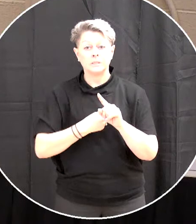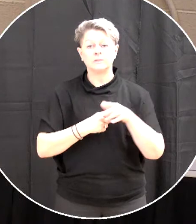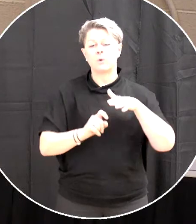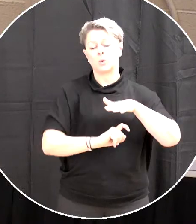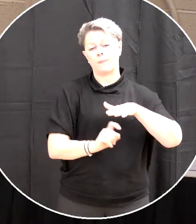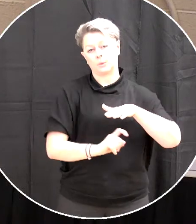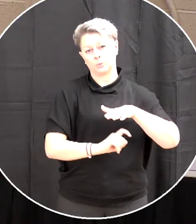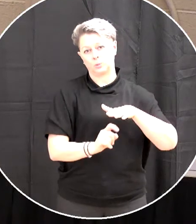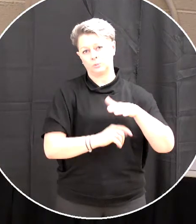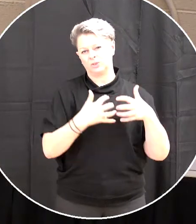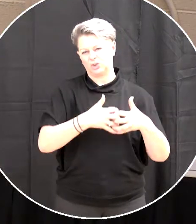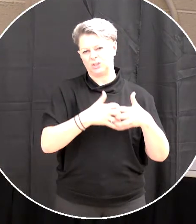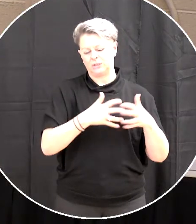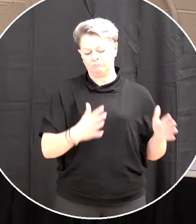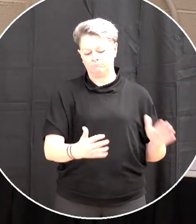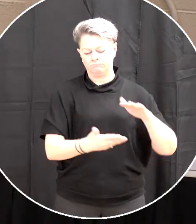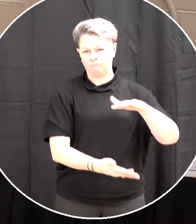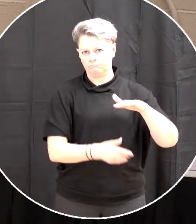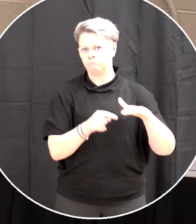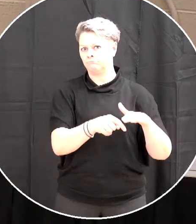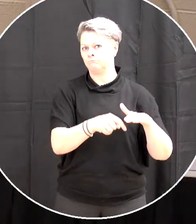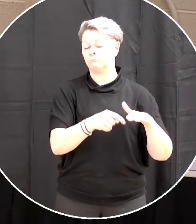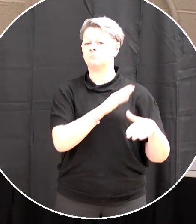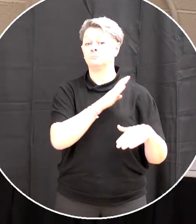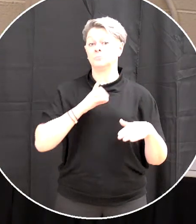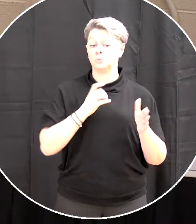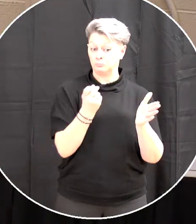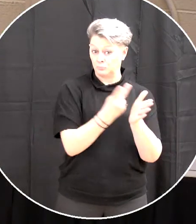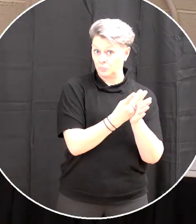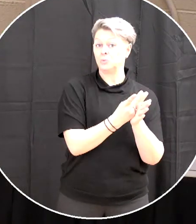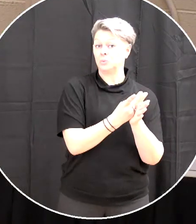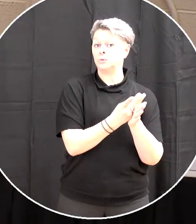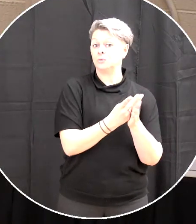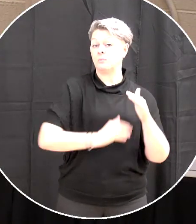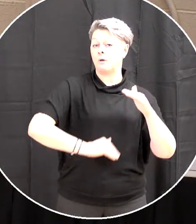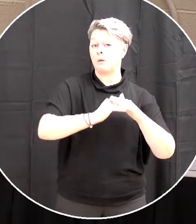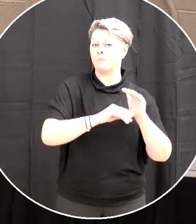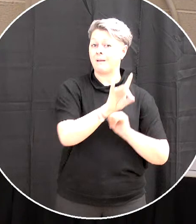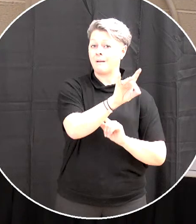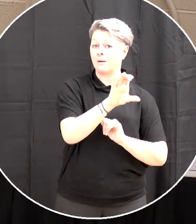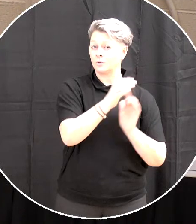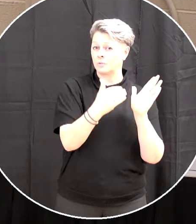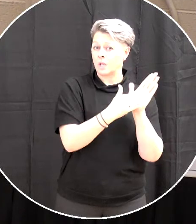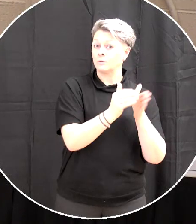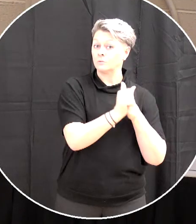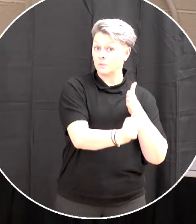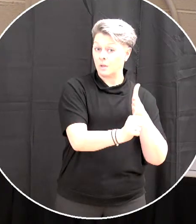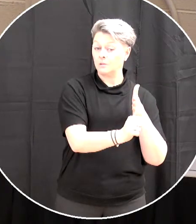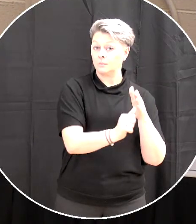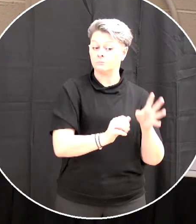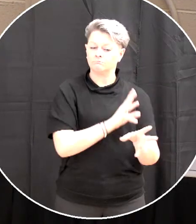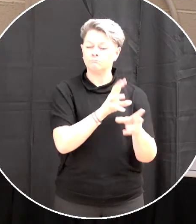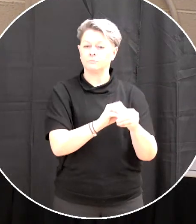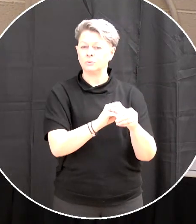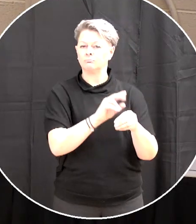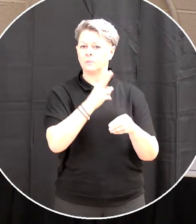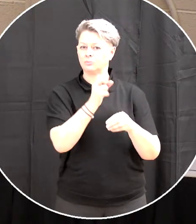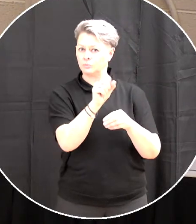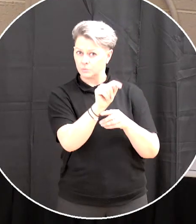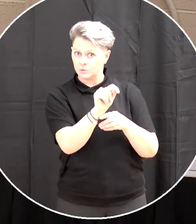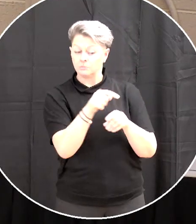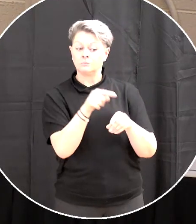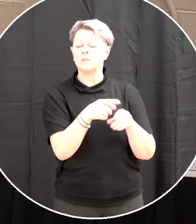photocopiers. That the board approve the purchase of up to $800,000 inclusive of net HST